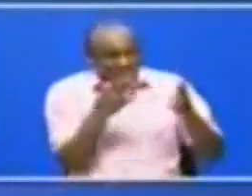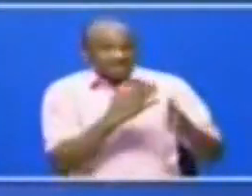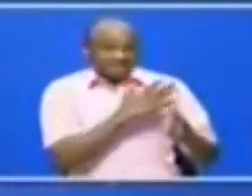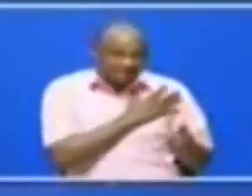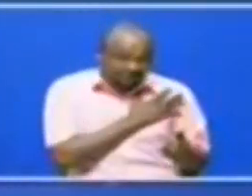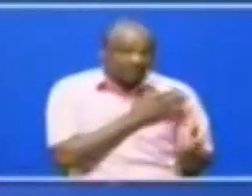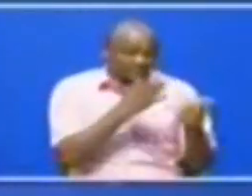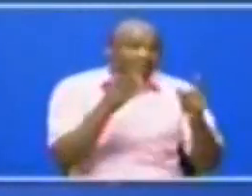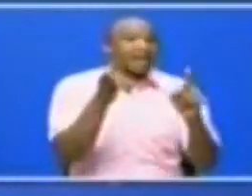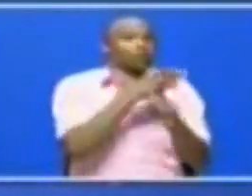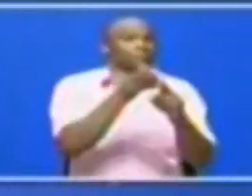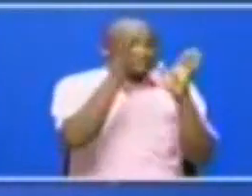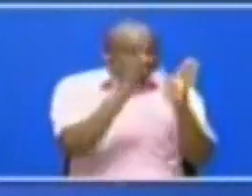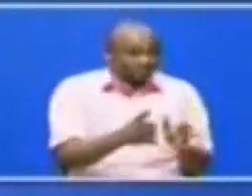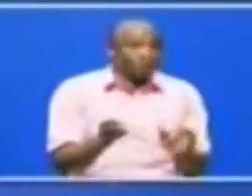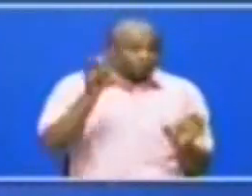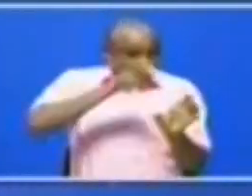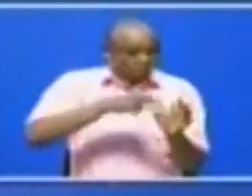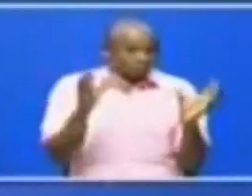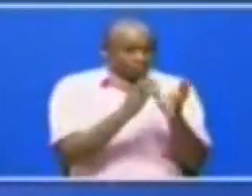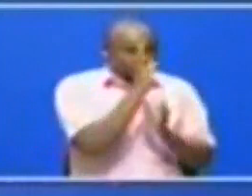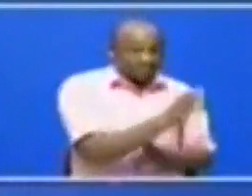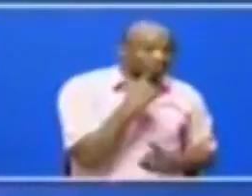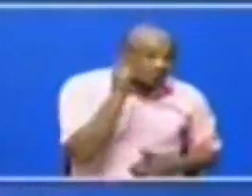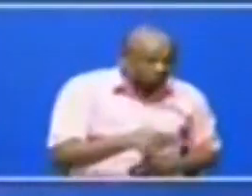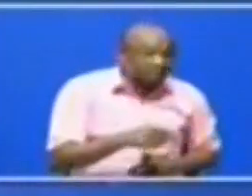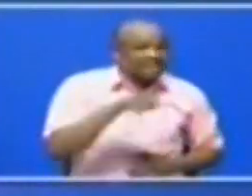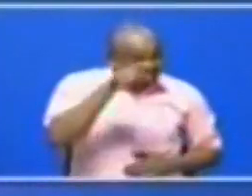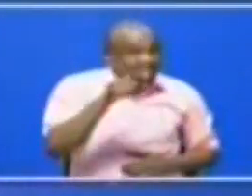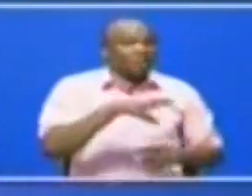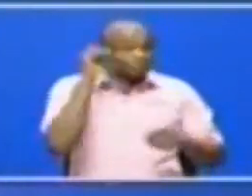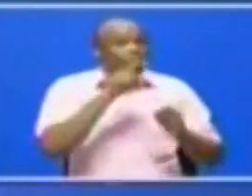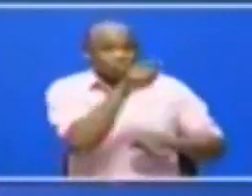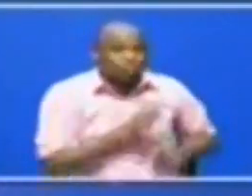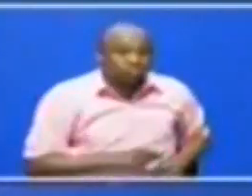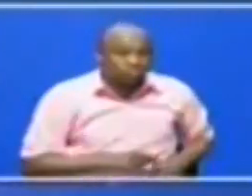example, convince someone to join their side and say, you know what, it was stolen from